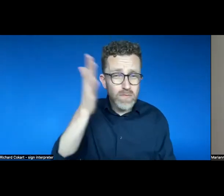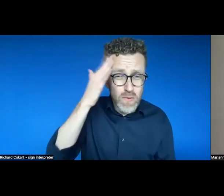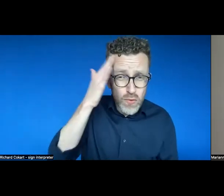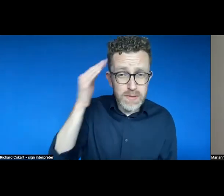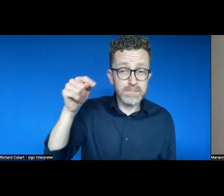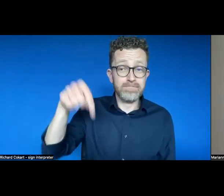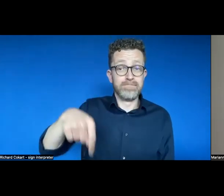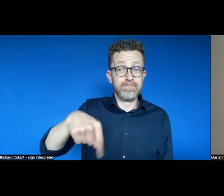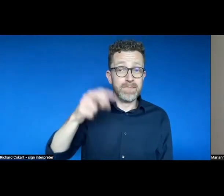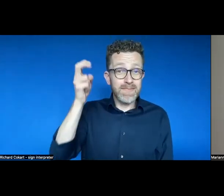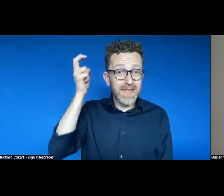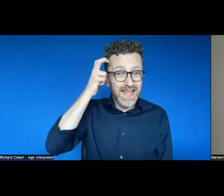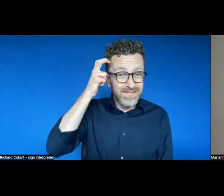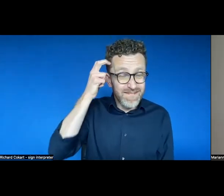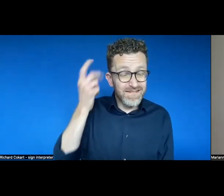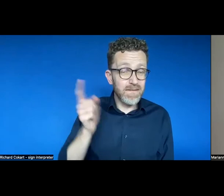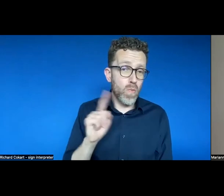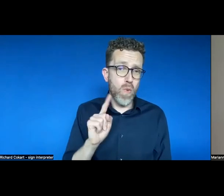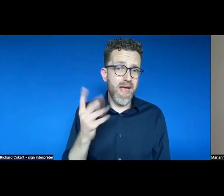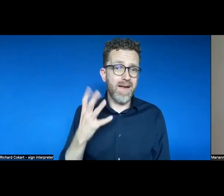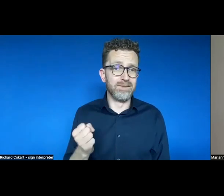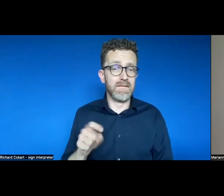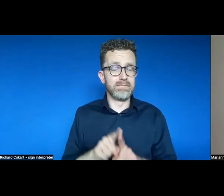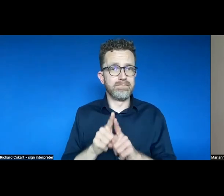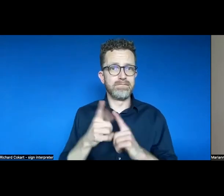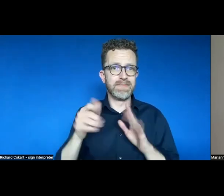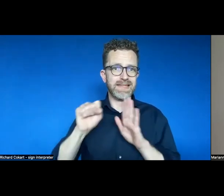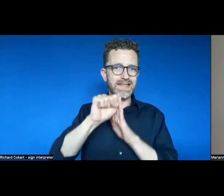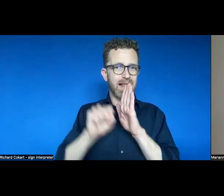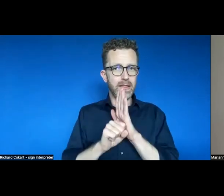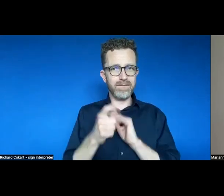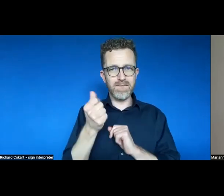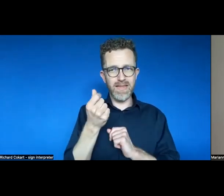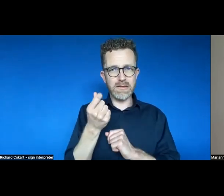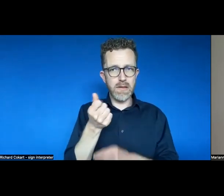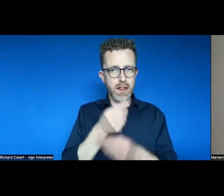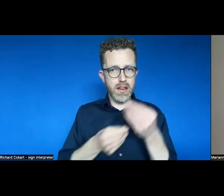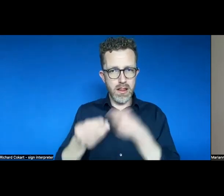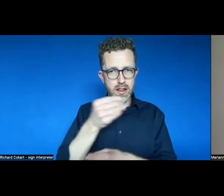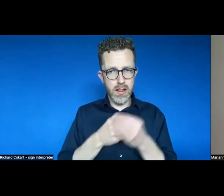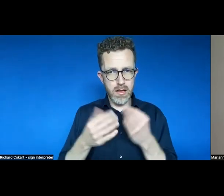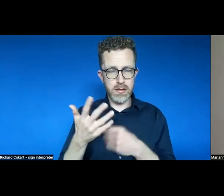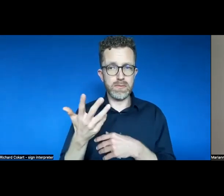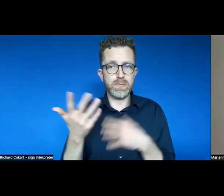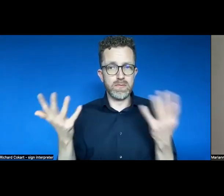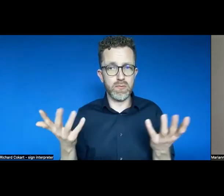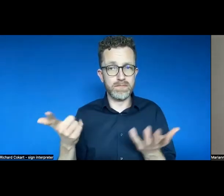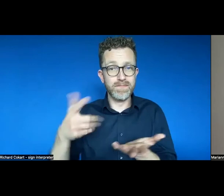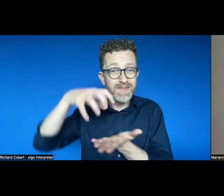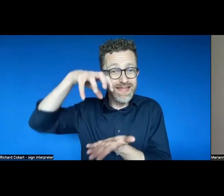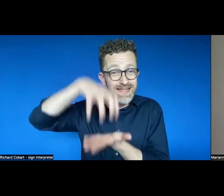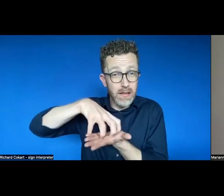is impossible to finance social services. The other part, I